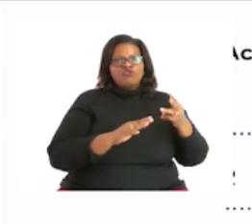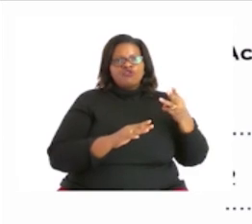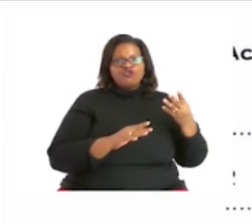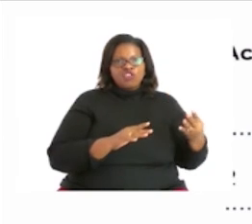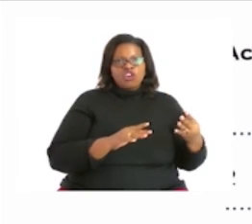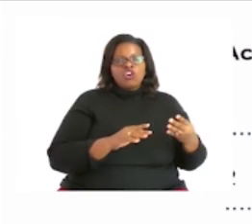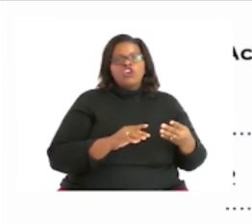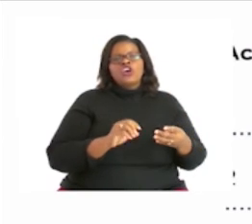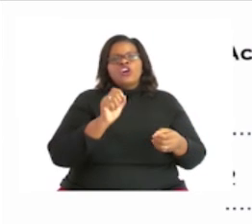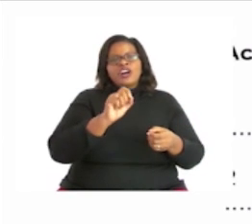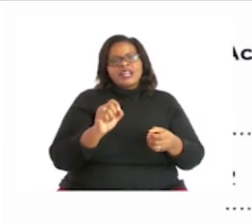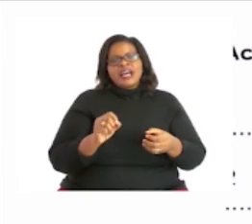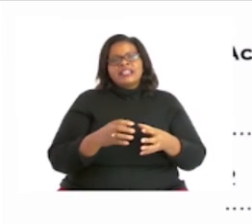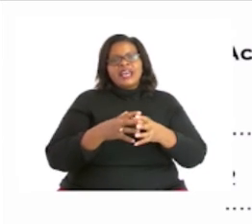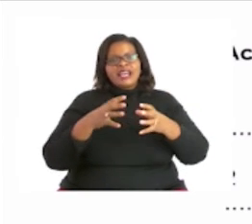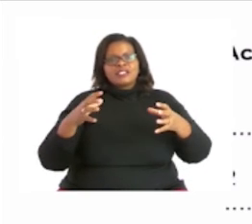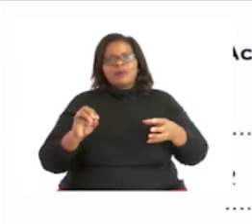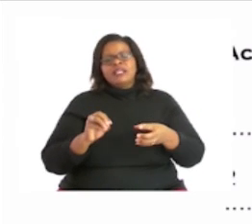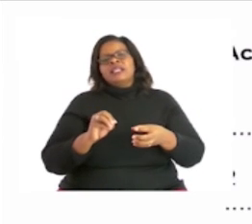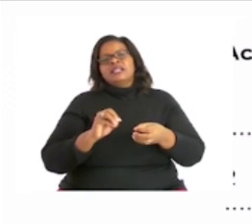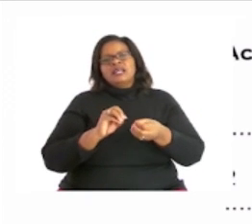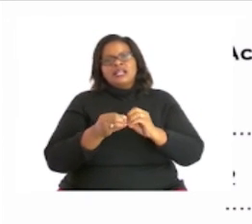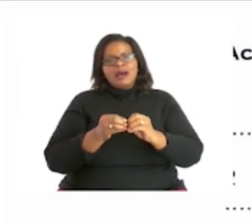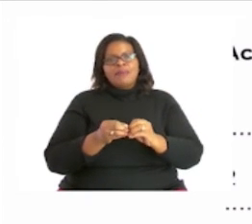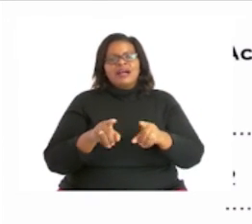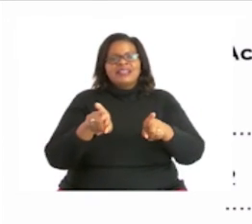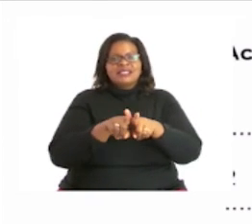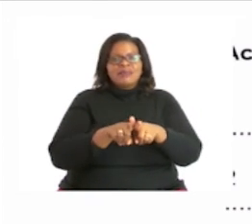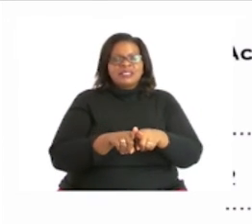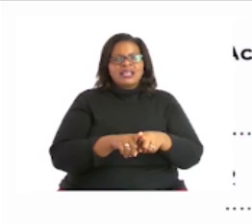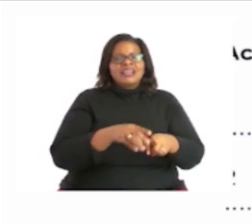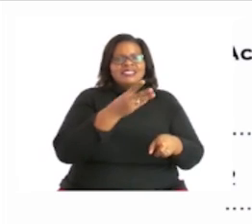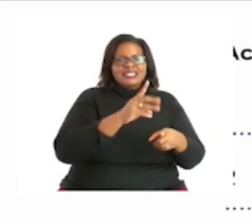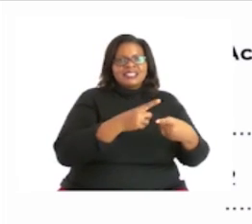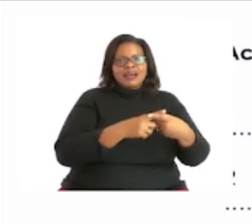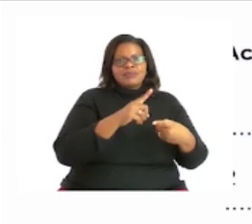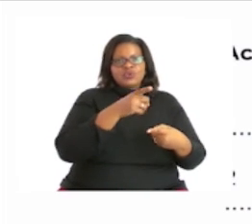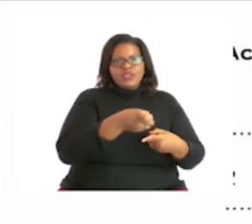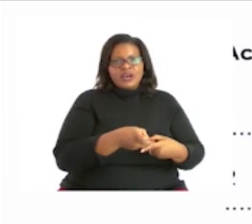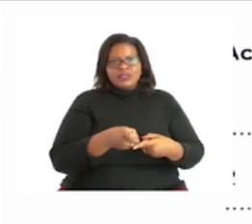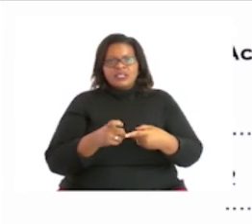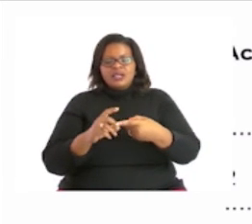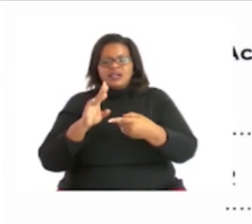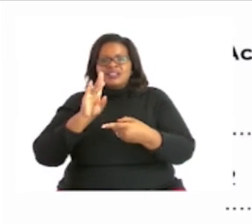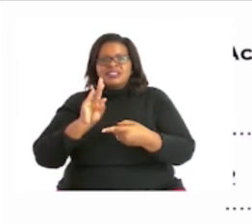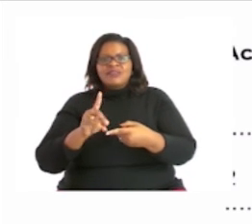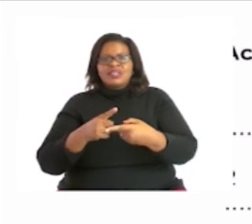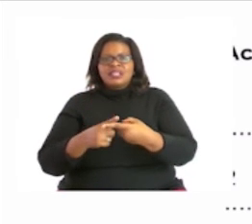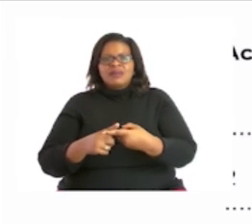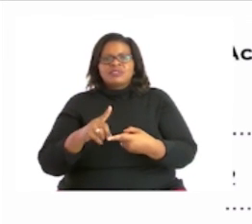an ordinary number. 6 times 1,000, 7 times 10, 5 times